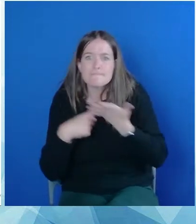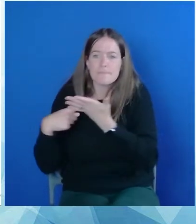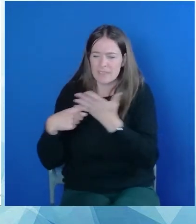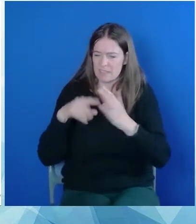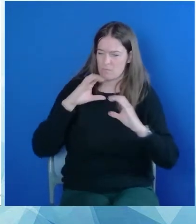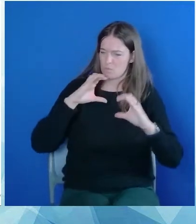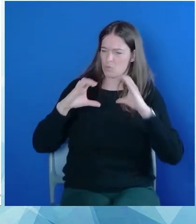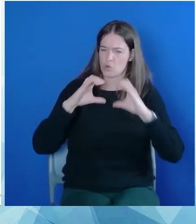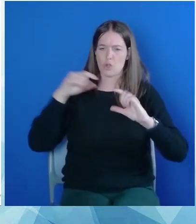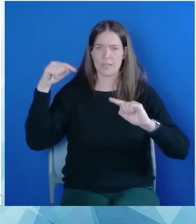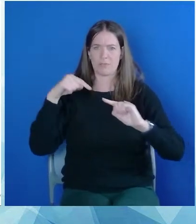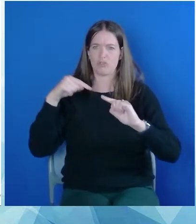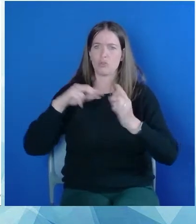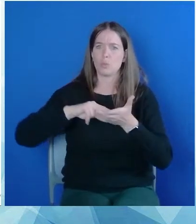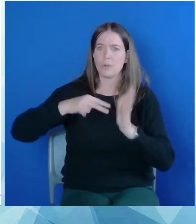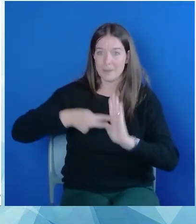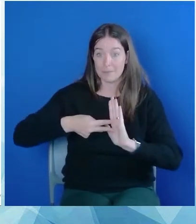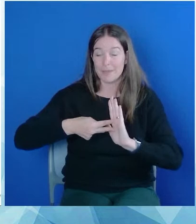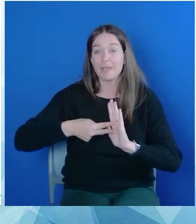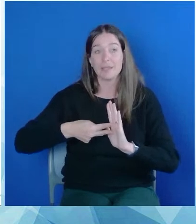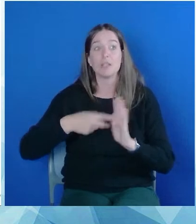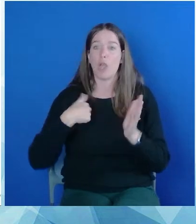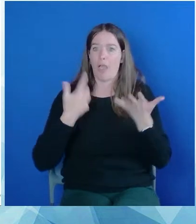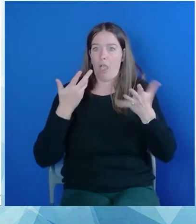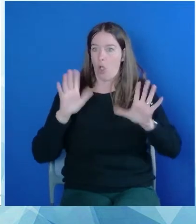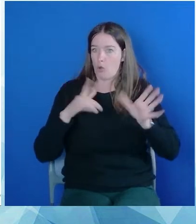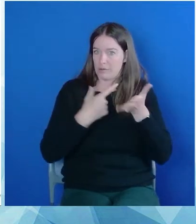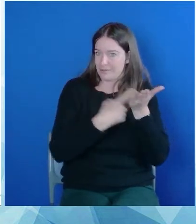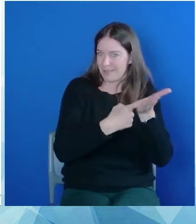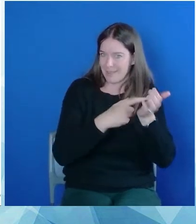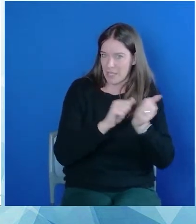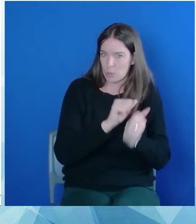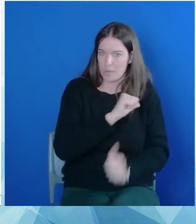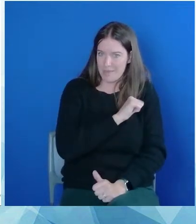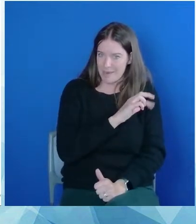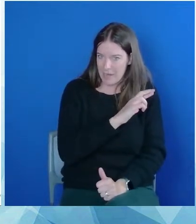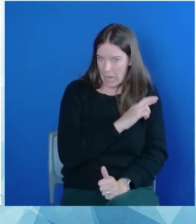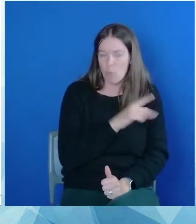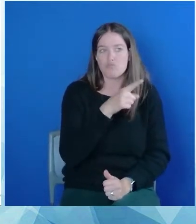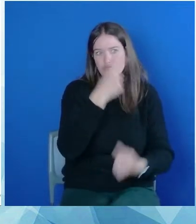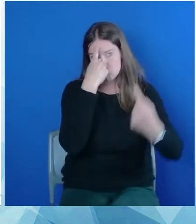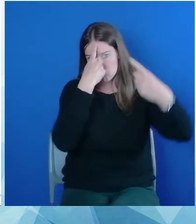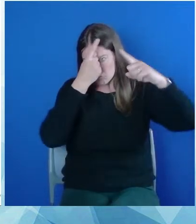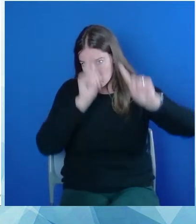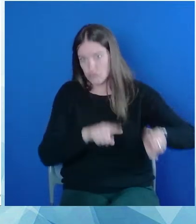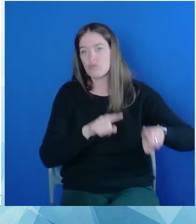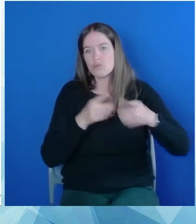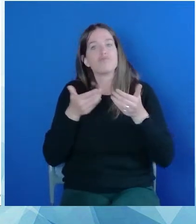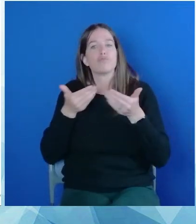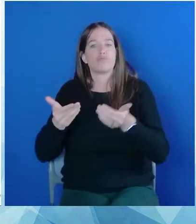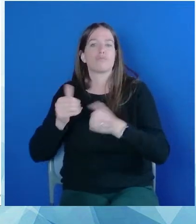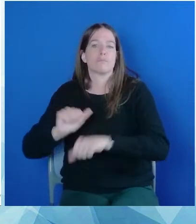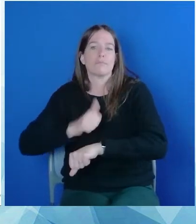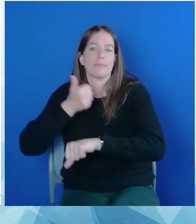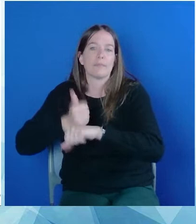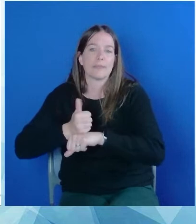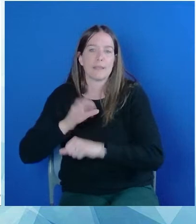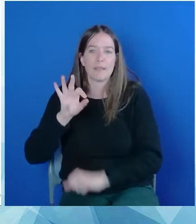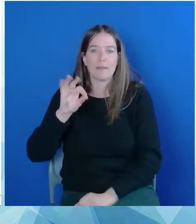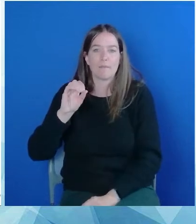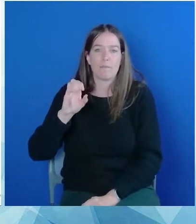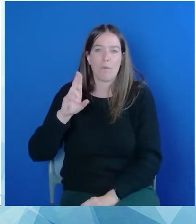some actionable things that we can do in communication, something that an employee satisfaction survey